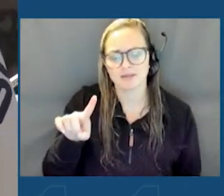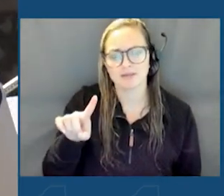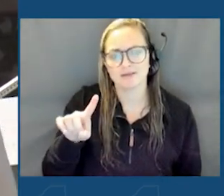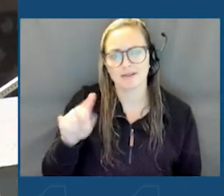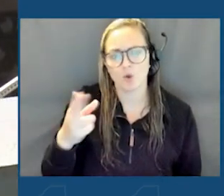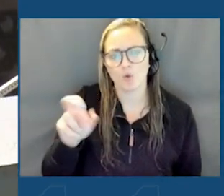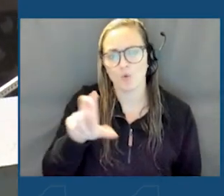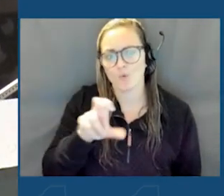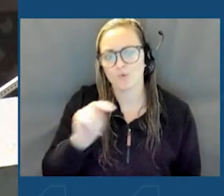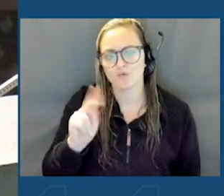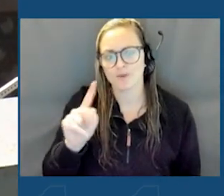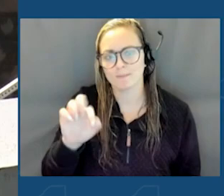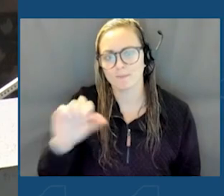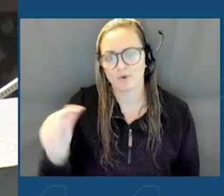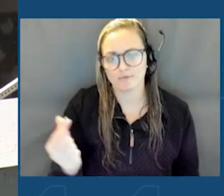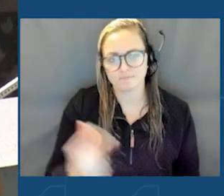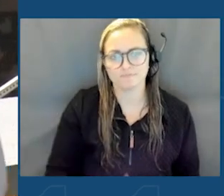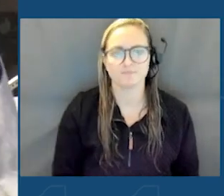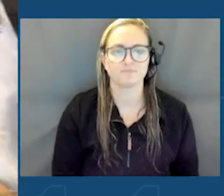So,